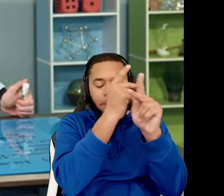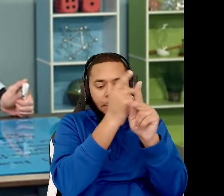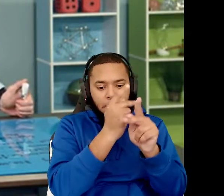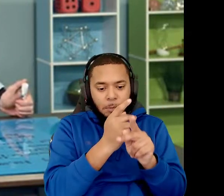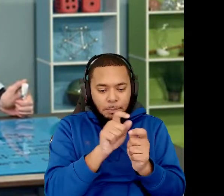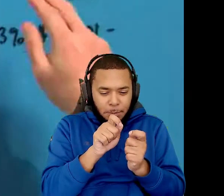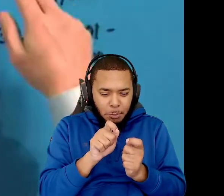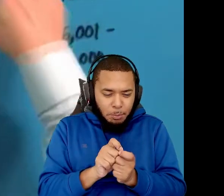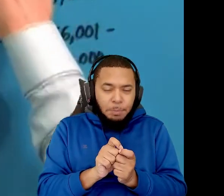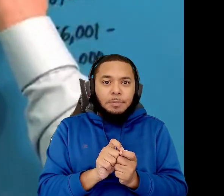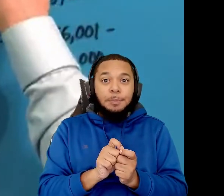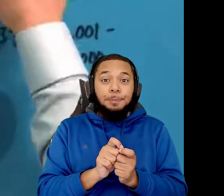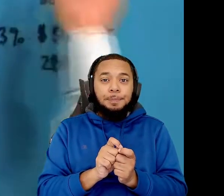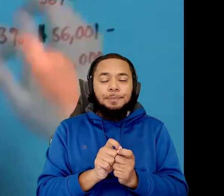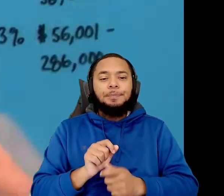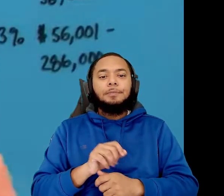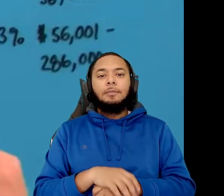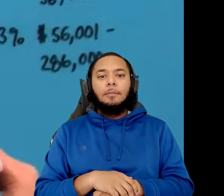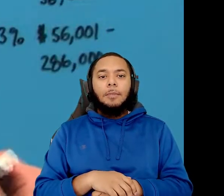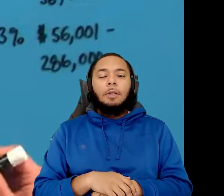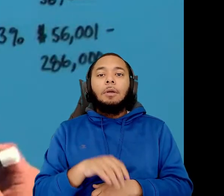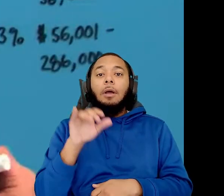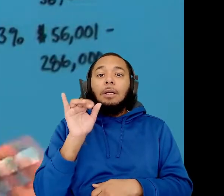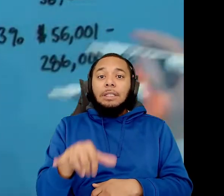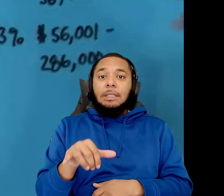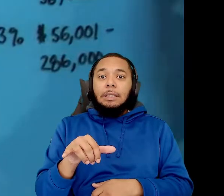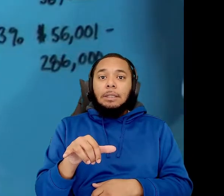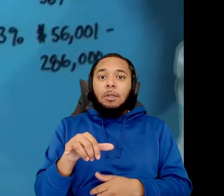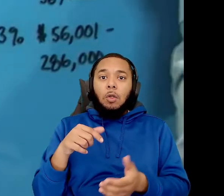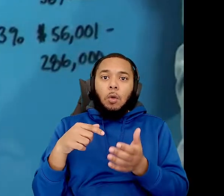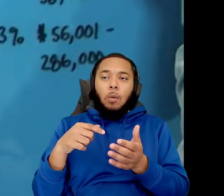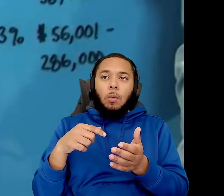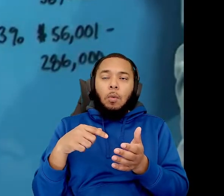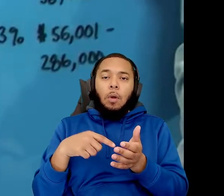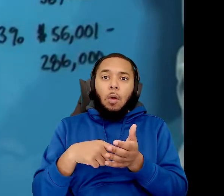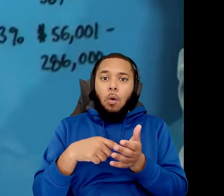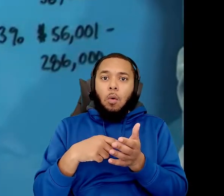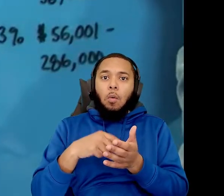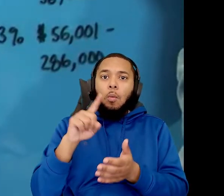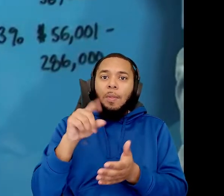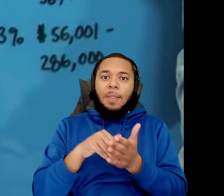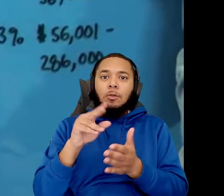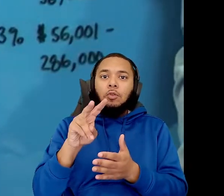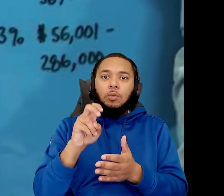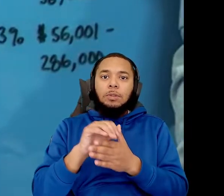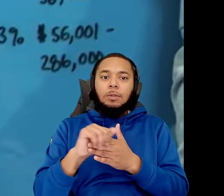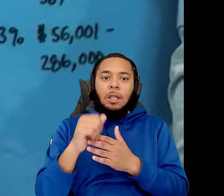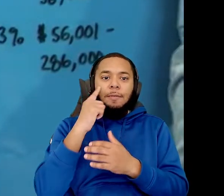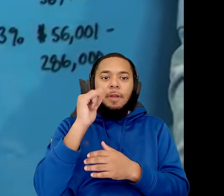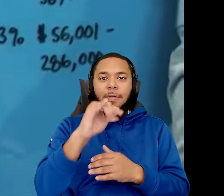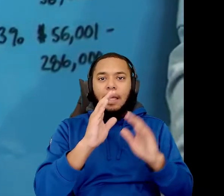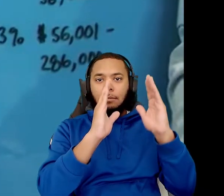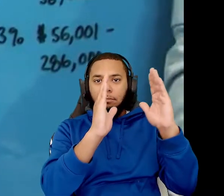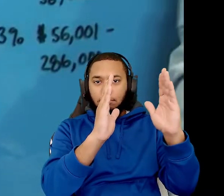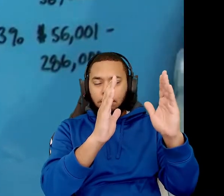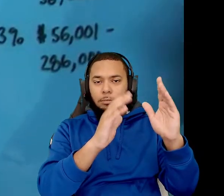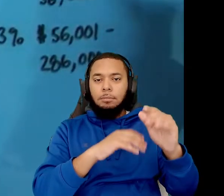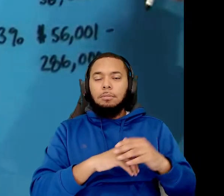more specific. So this is $1,200. We're going to owe $1,200 in this